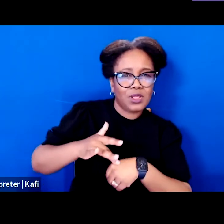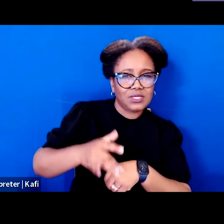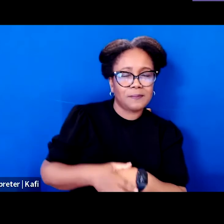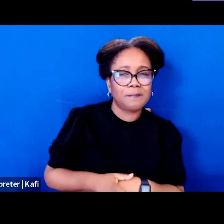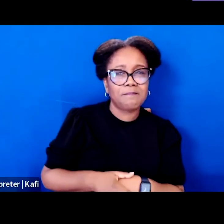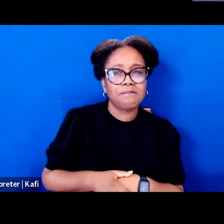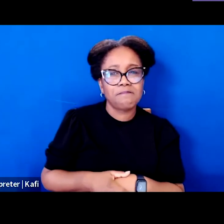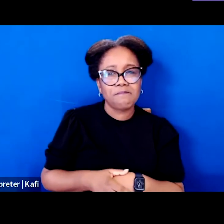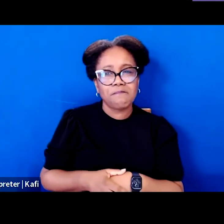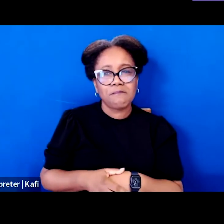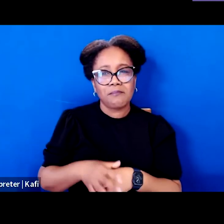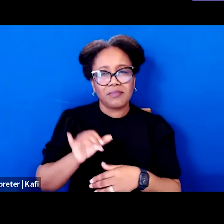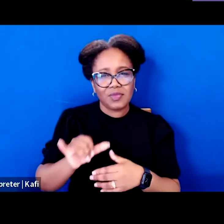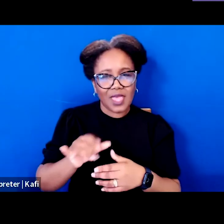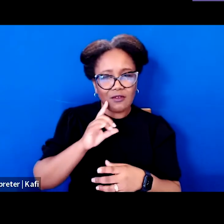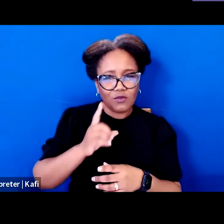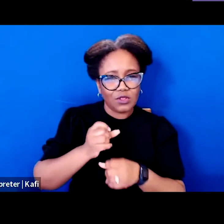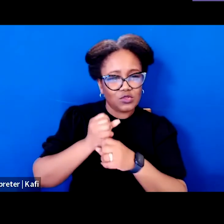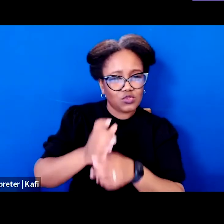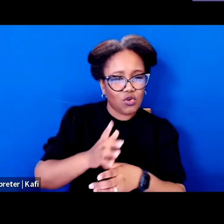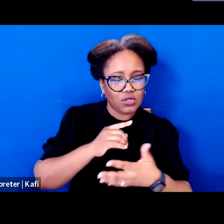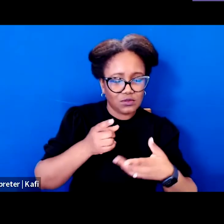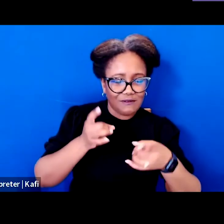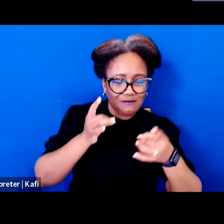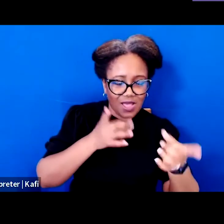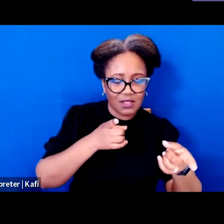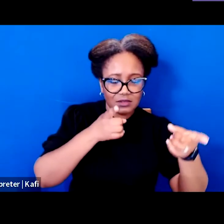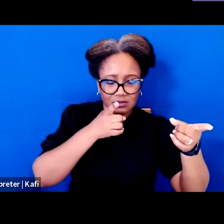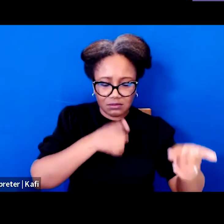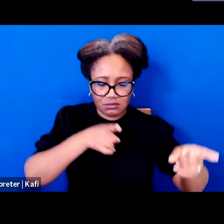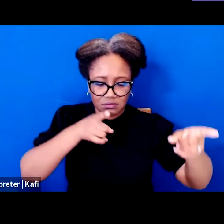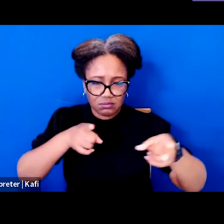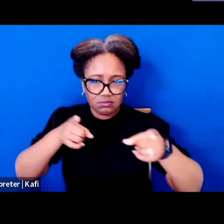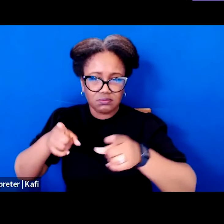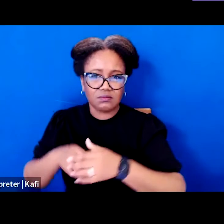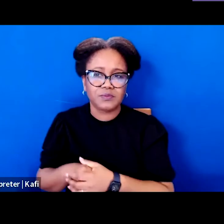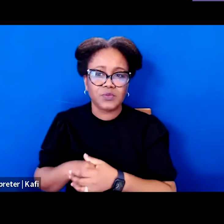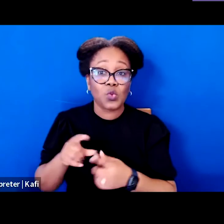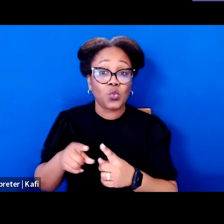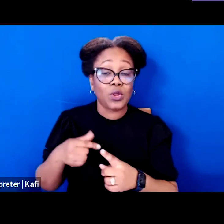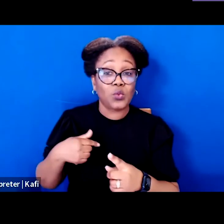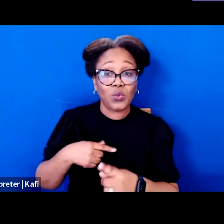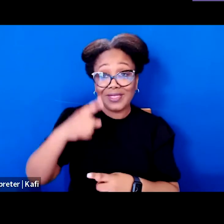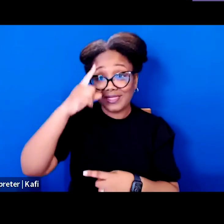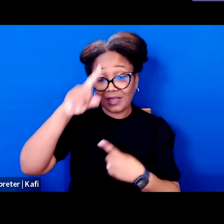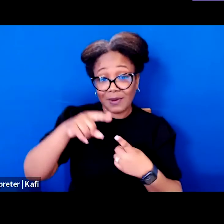across this land, and the amount of violence that Indigenous women experience that is